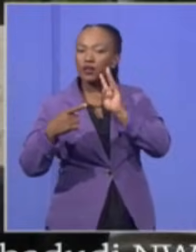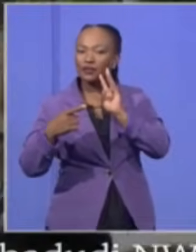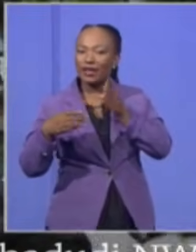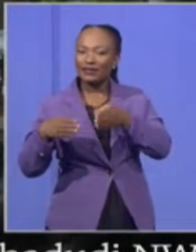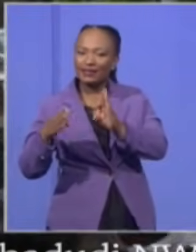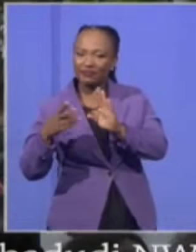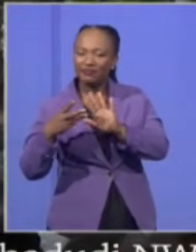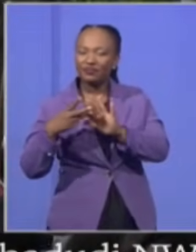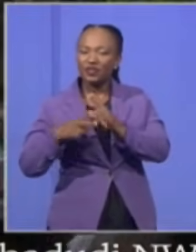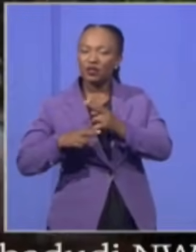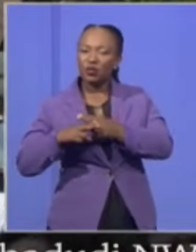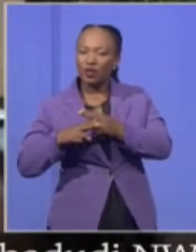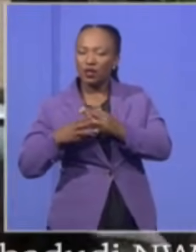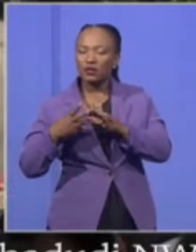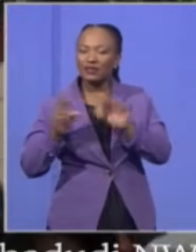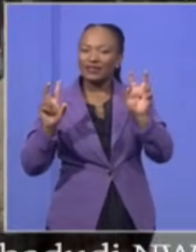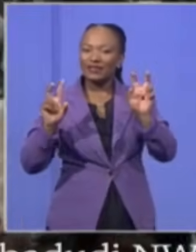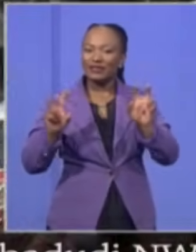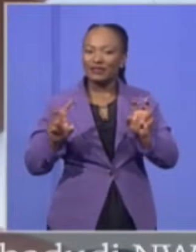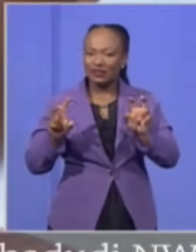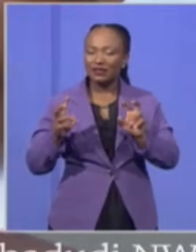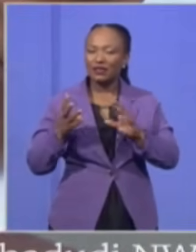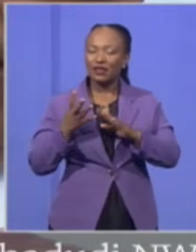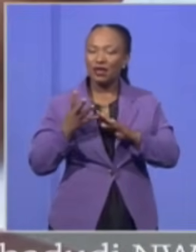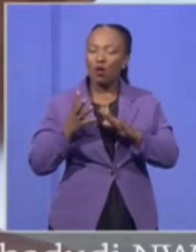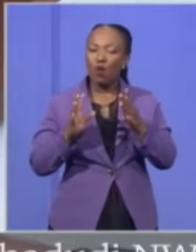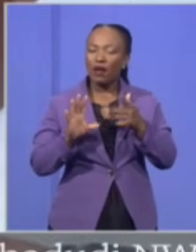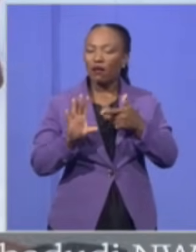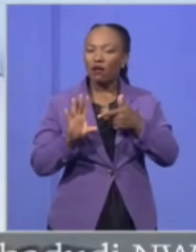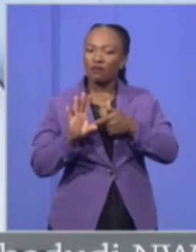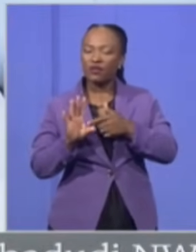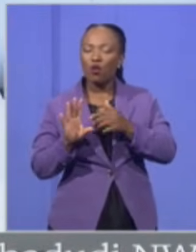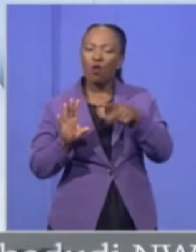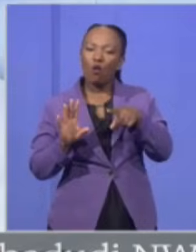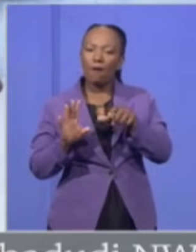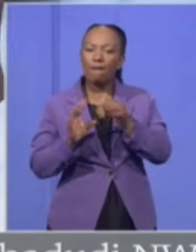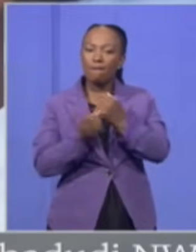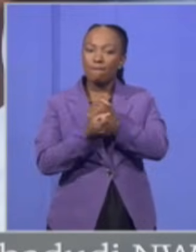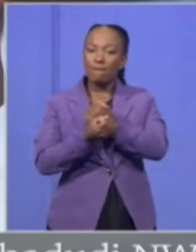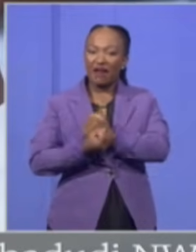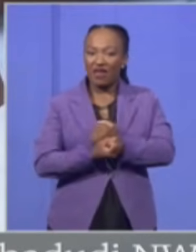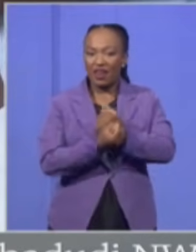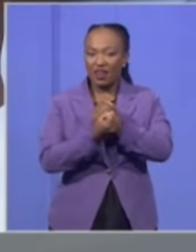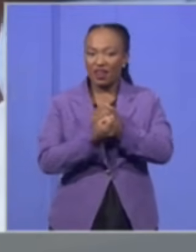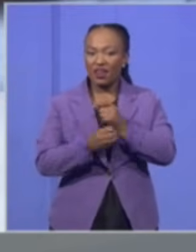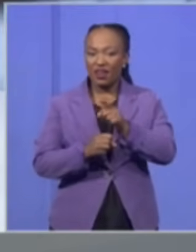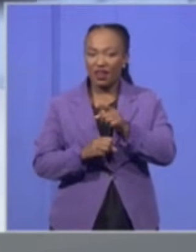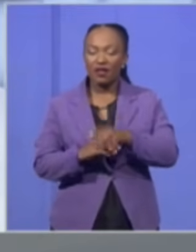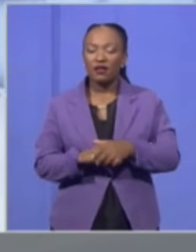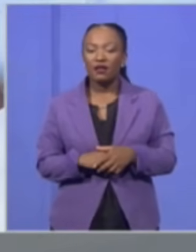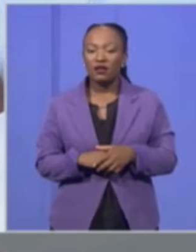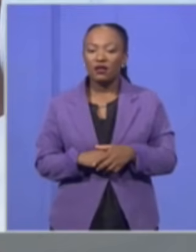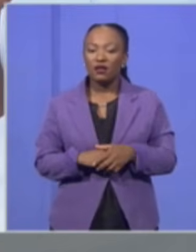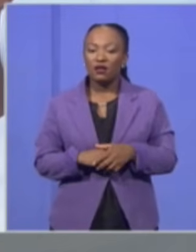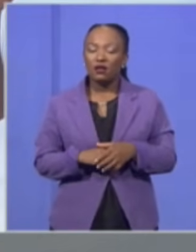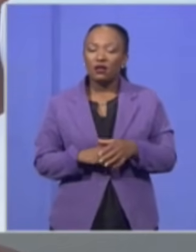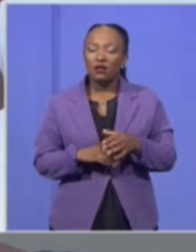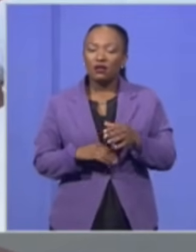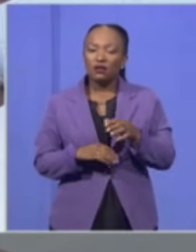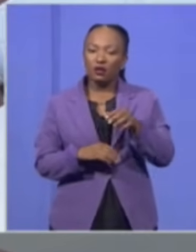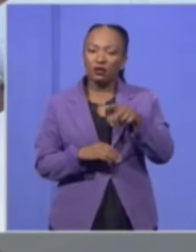mantlwana boithusetso le motlakase kgotsa parafene. We demand that all registered beneficiaries of alternative energy that we call